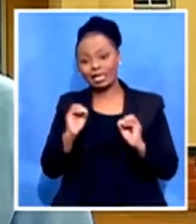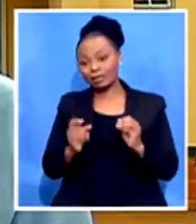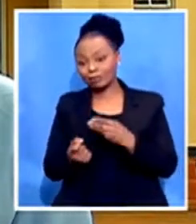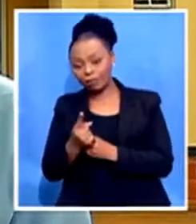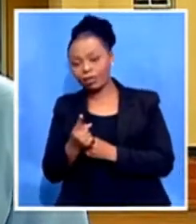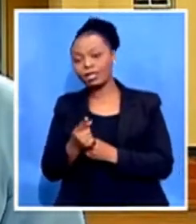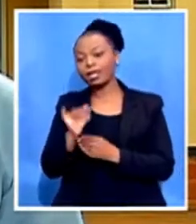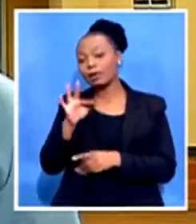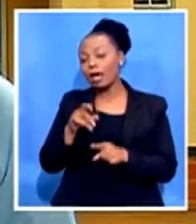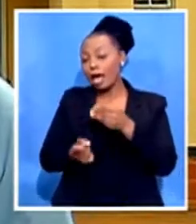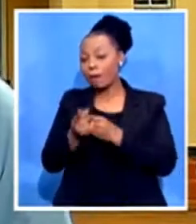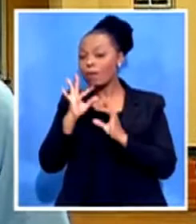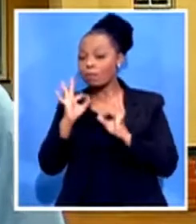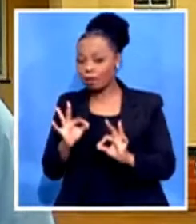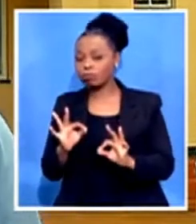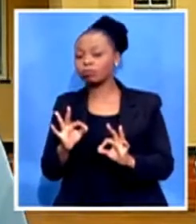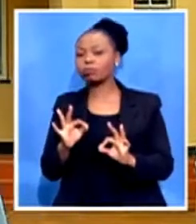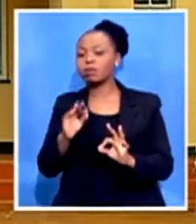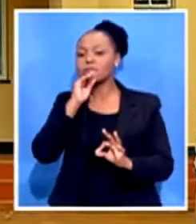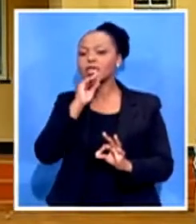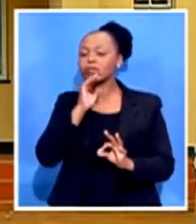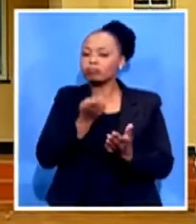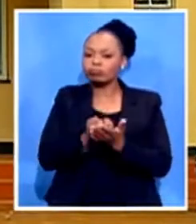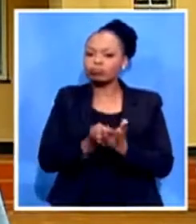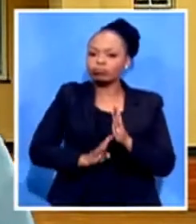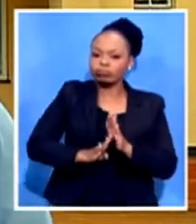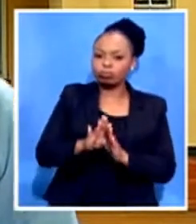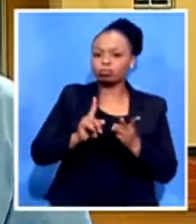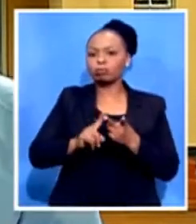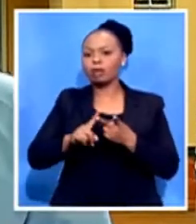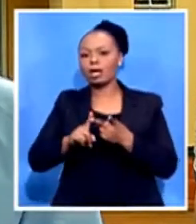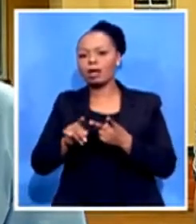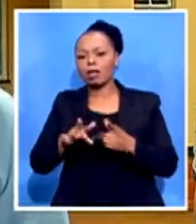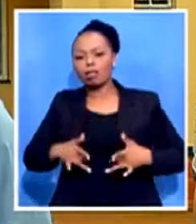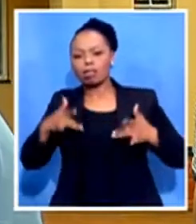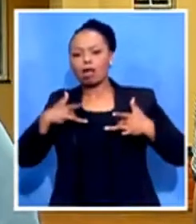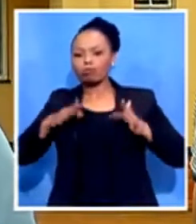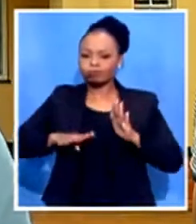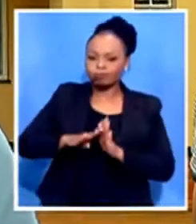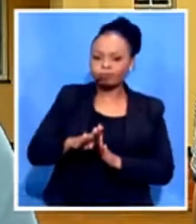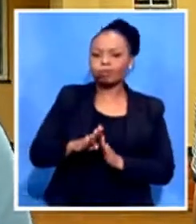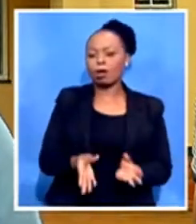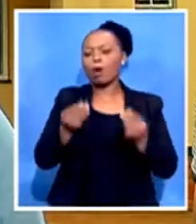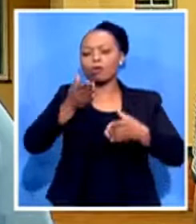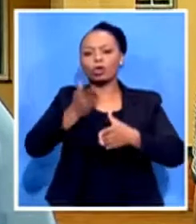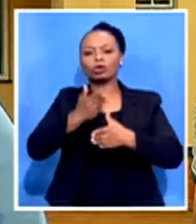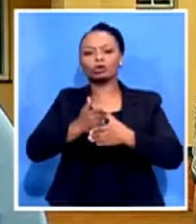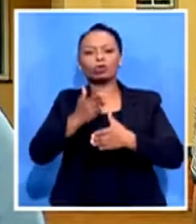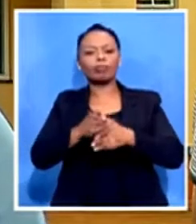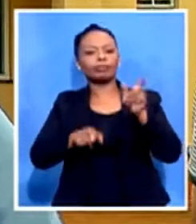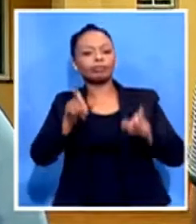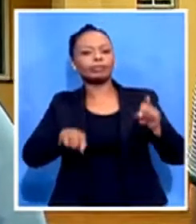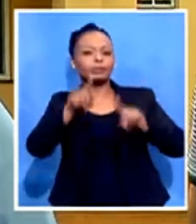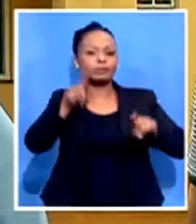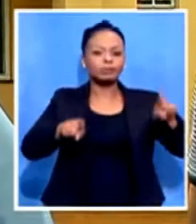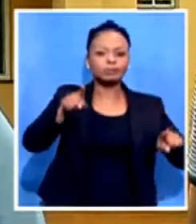will be rowed, and people will be able to get jobs and employment, and of course